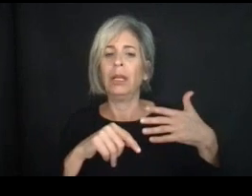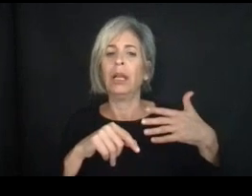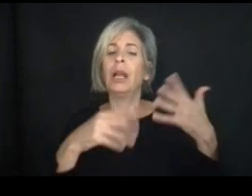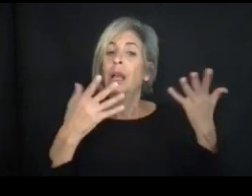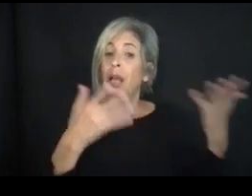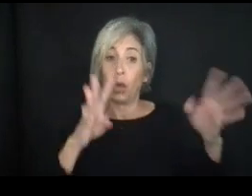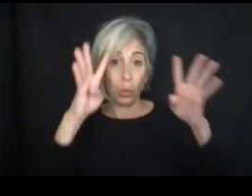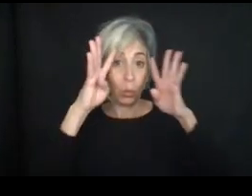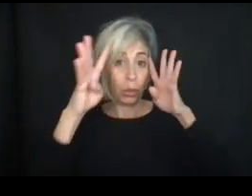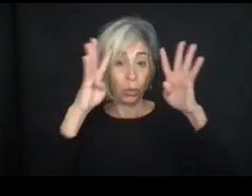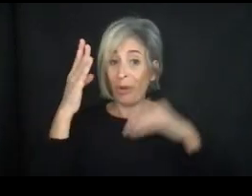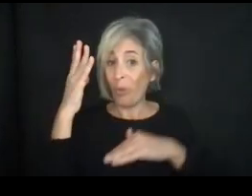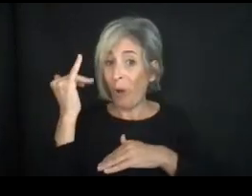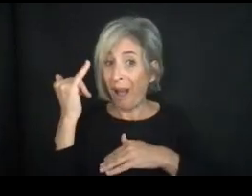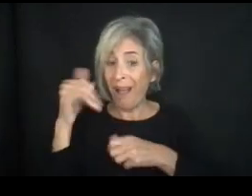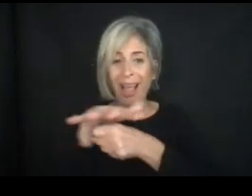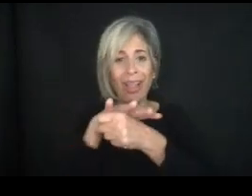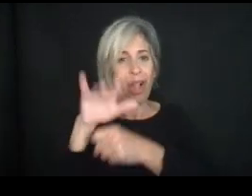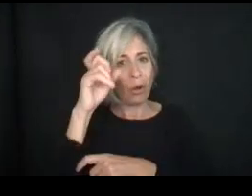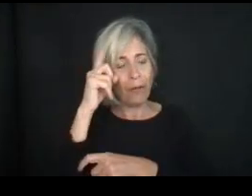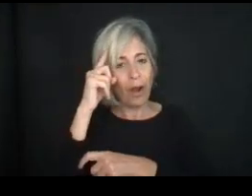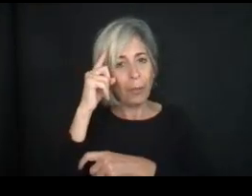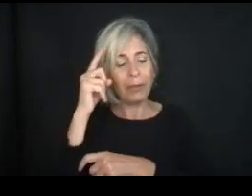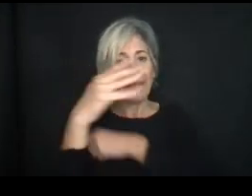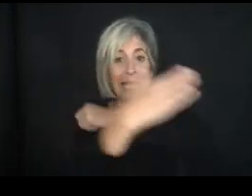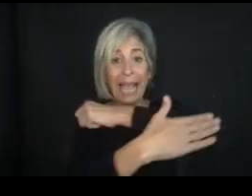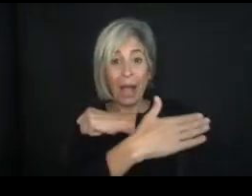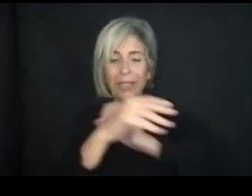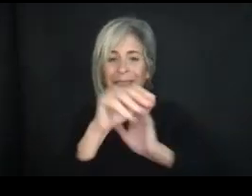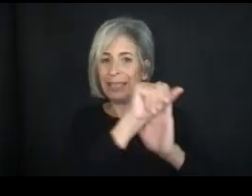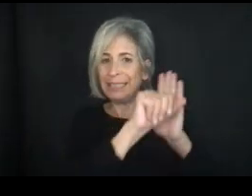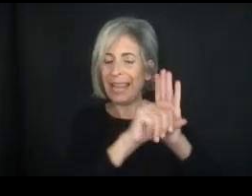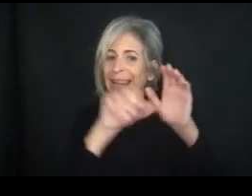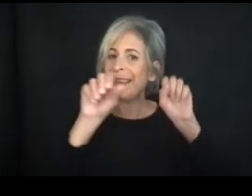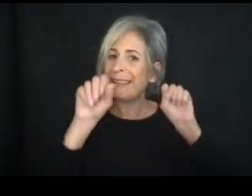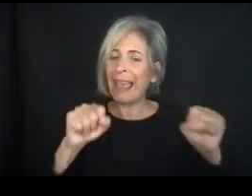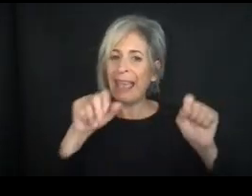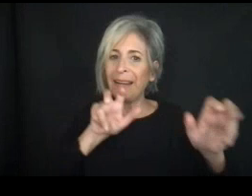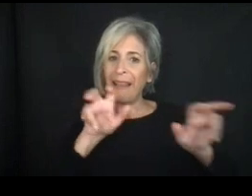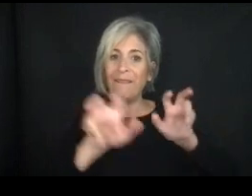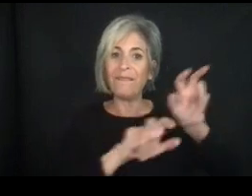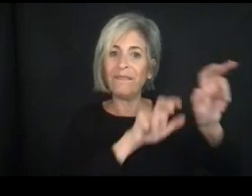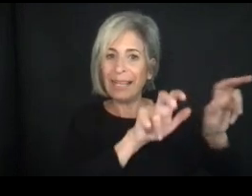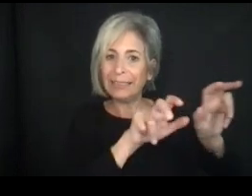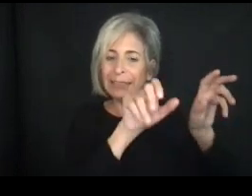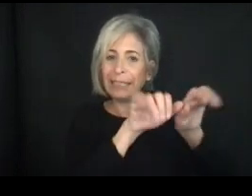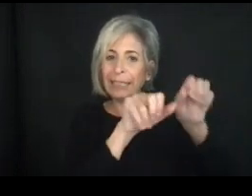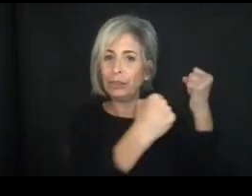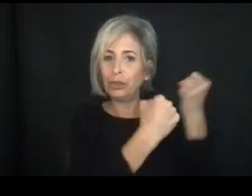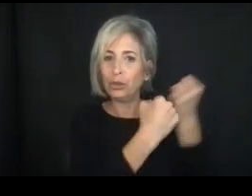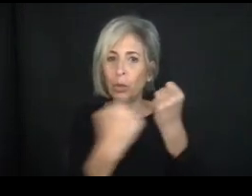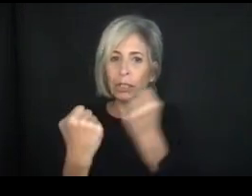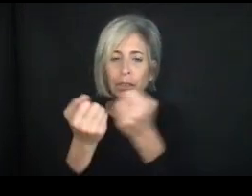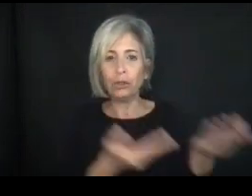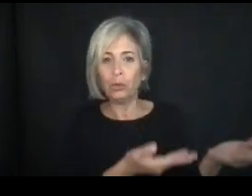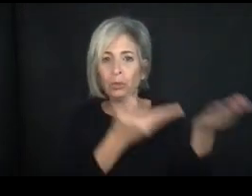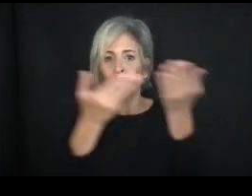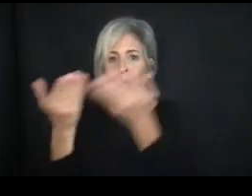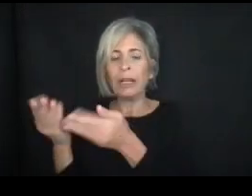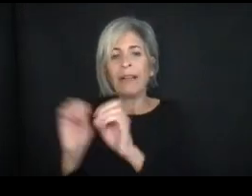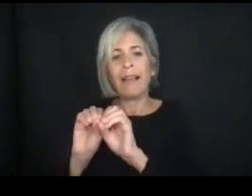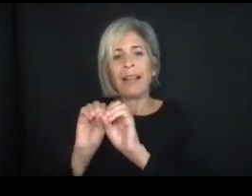that local governments and counties and states could invest in infrastructure to deliver clean